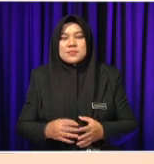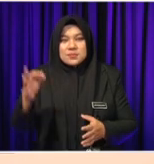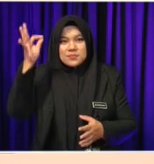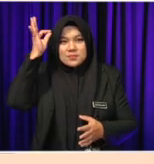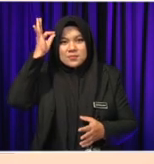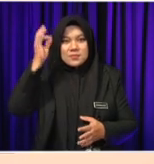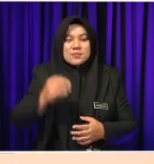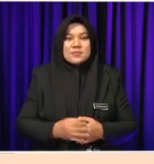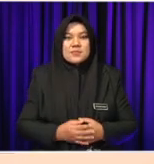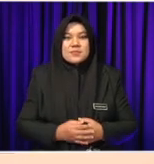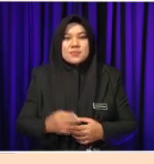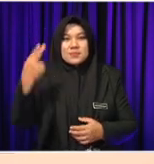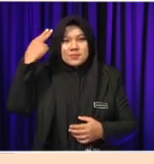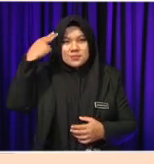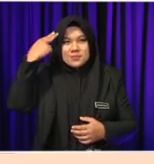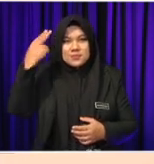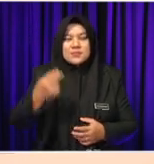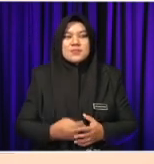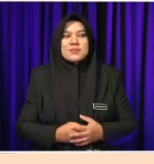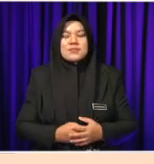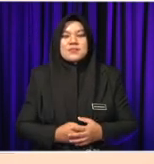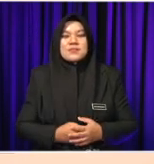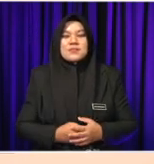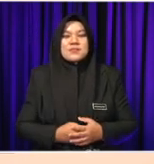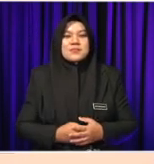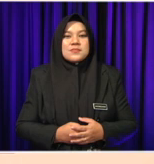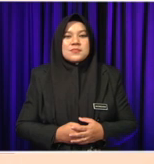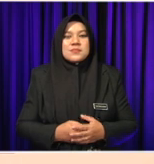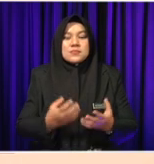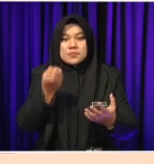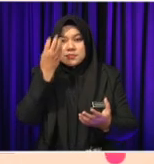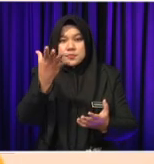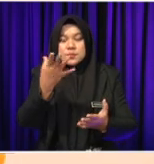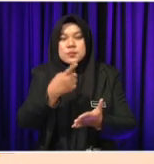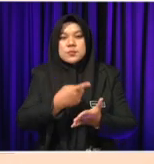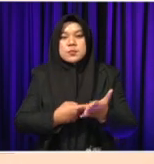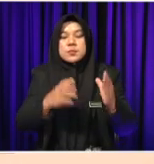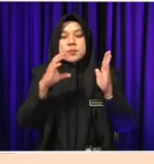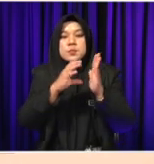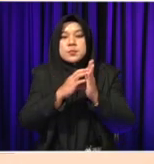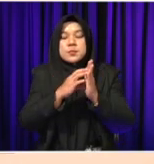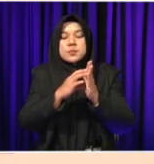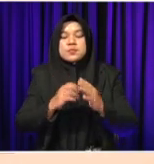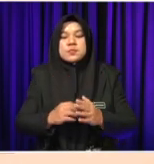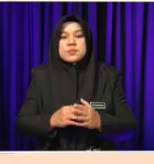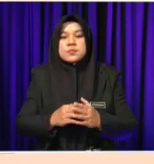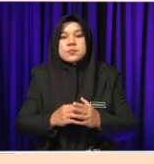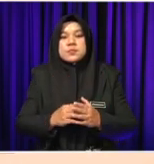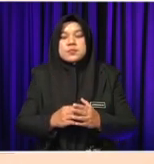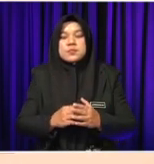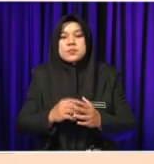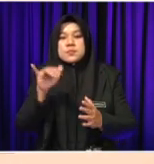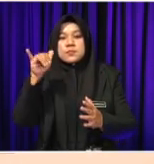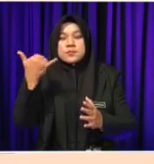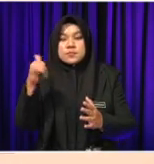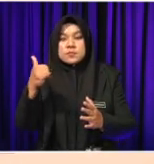Faris or Hafiz? Hafiz. Okay, Hafiz. So tell me, which stanza do you actually have a yellow